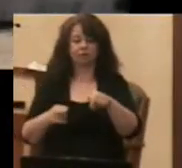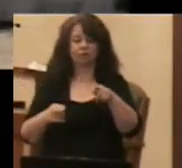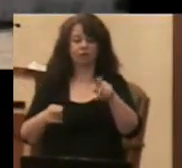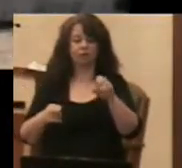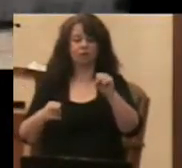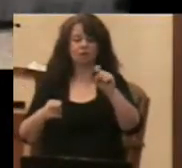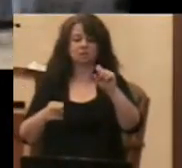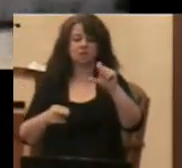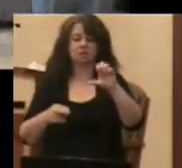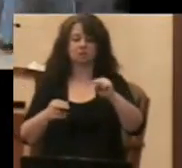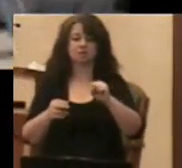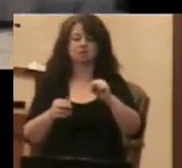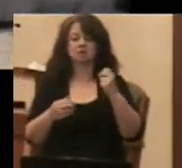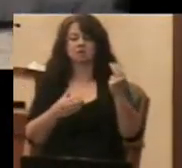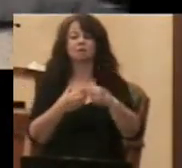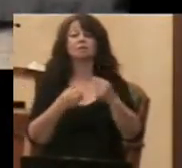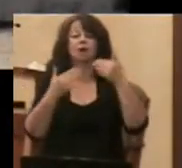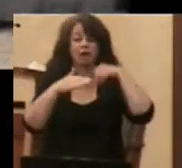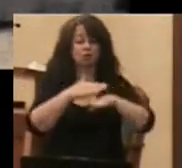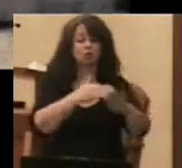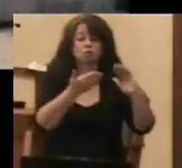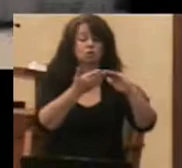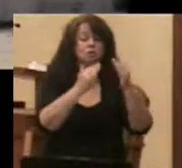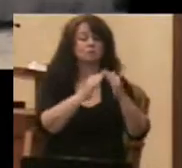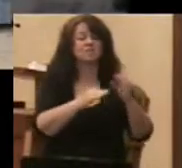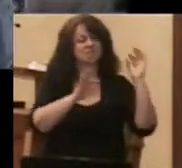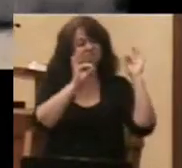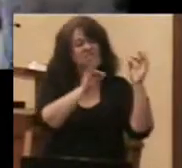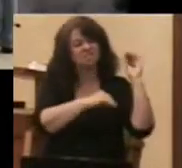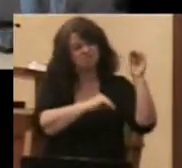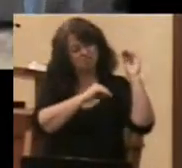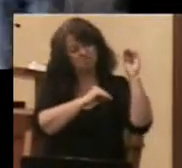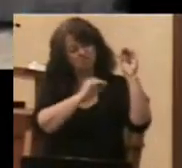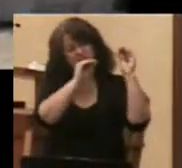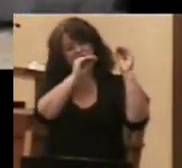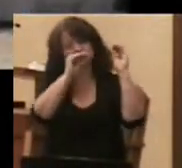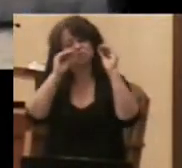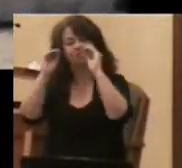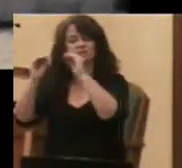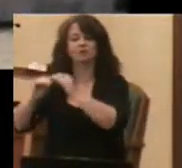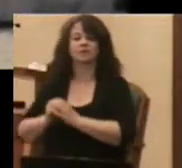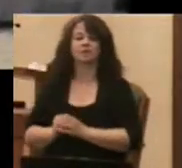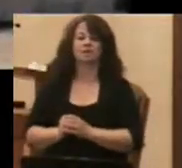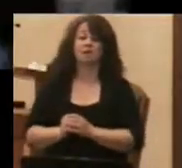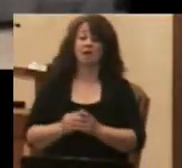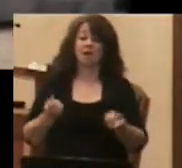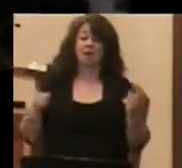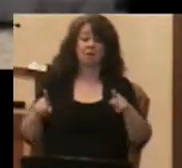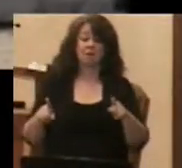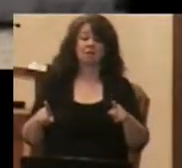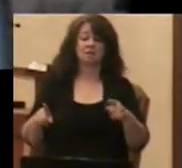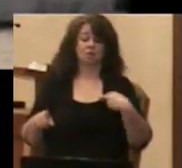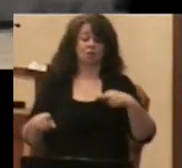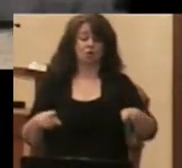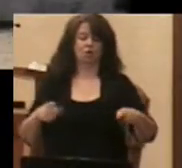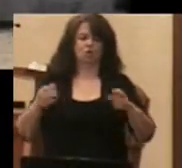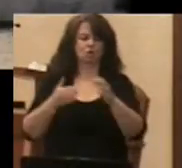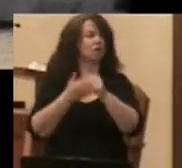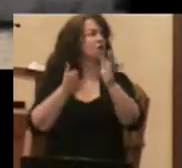Jewish temples. This angered the religious leaders. Several times they beat up the apostles and threw them in